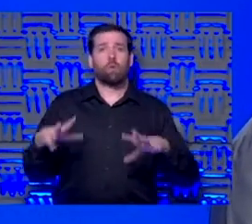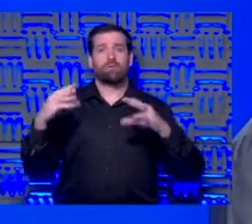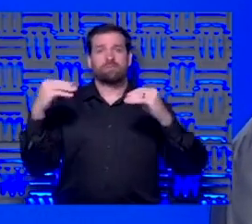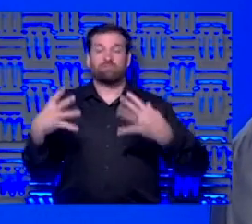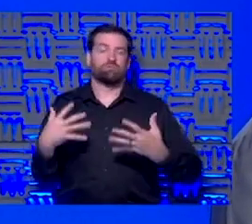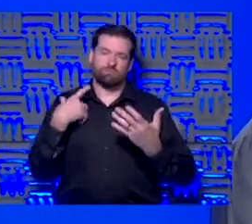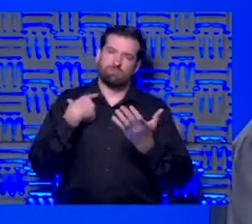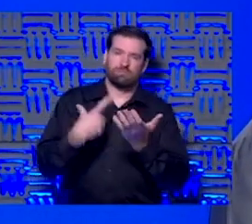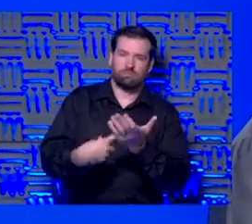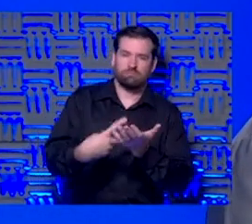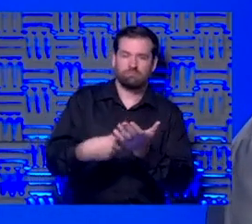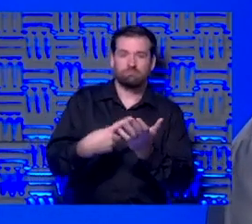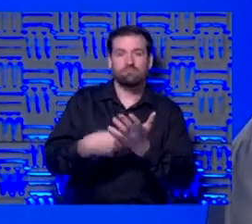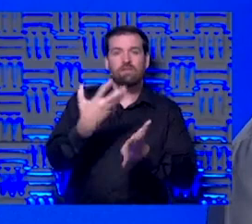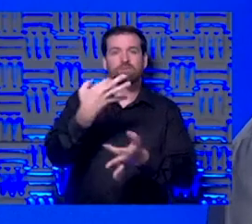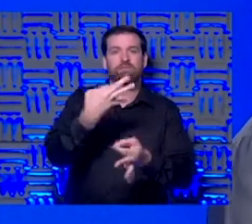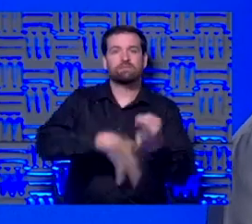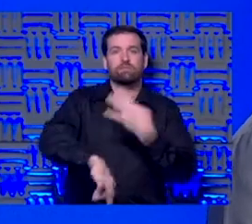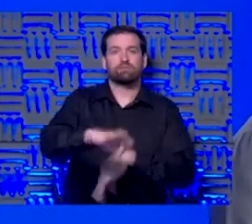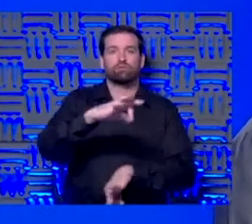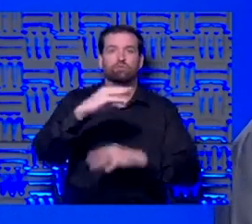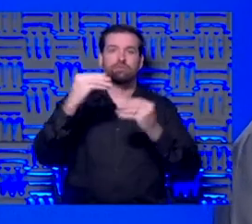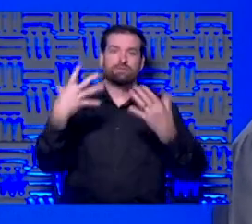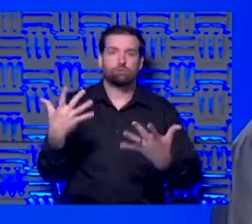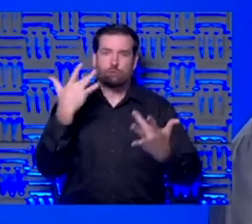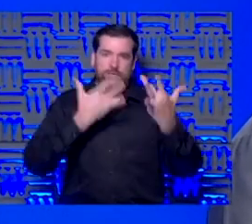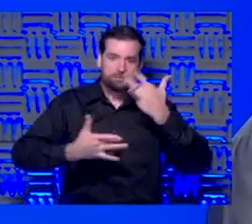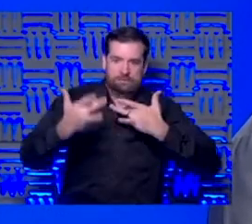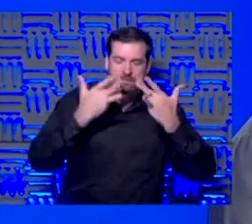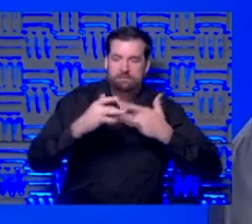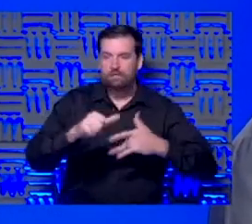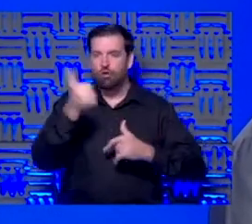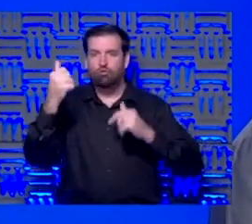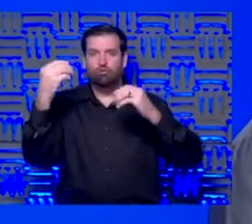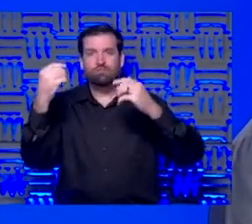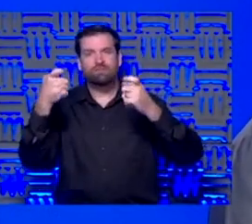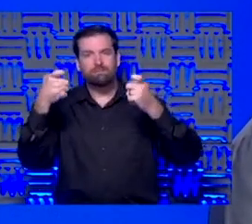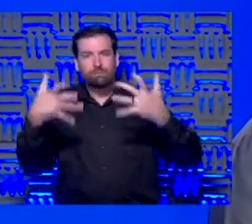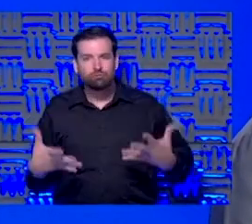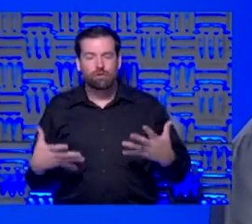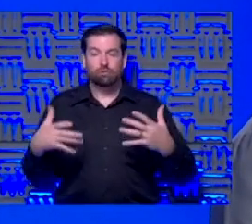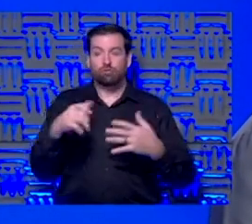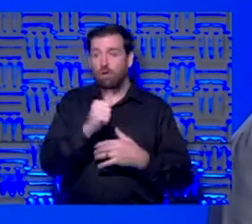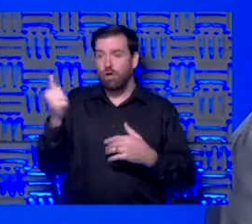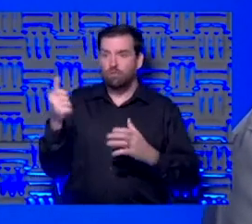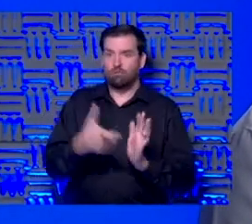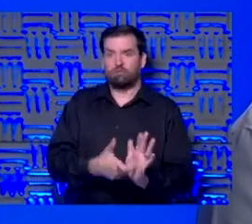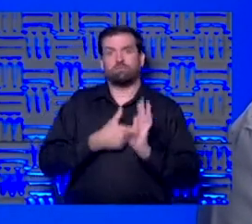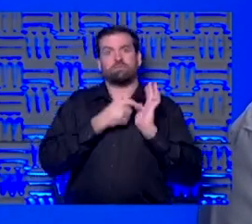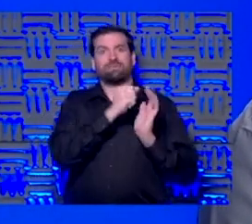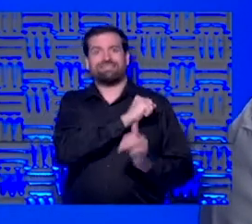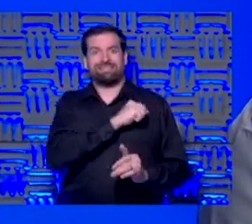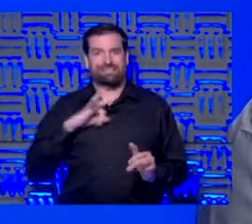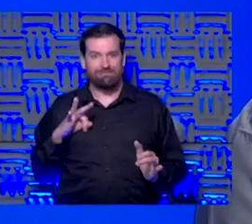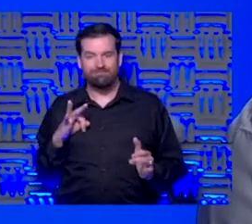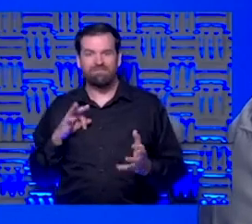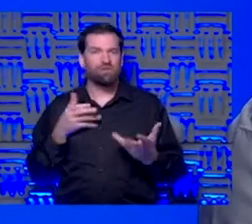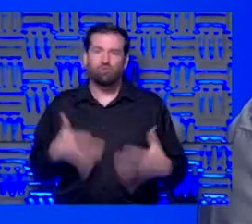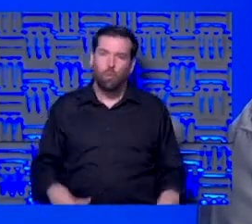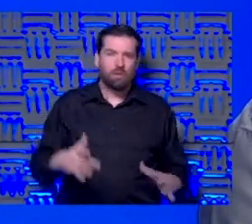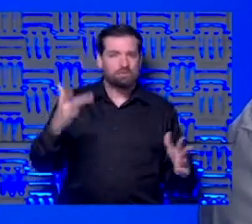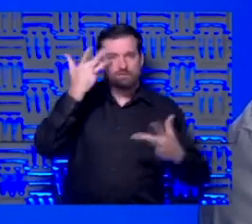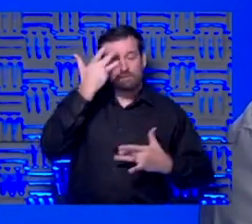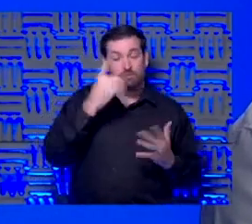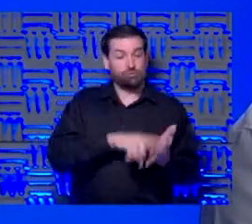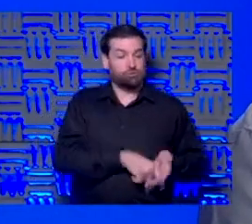We talked about substitute teacher shortages. We don't want our other administrators and our other essential people in the schools to be ill either. So if you can do that, and it starts